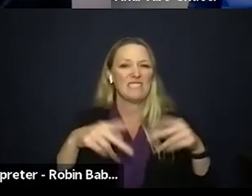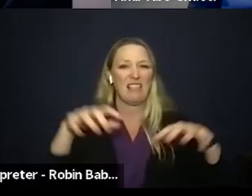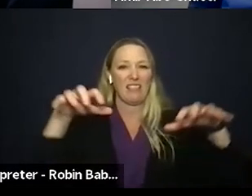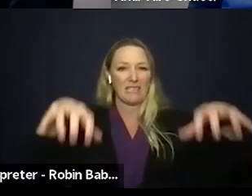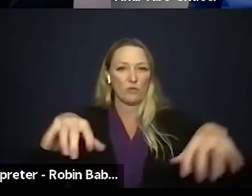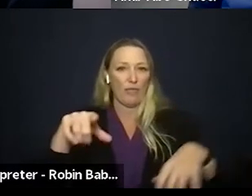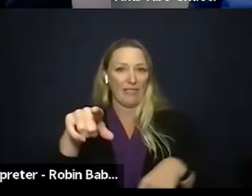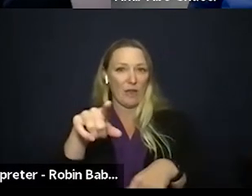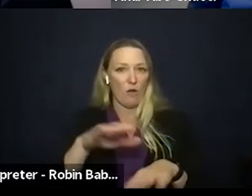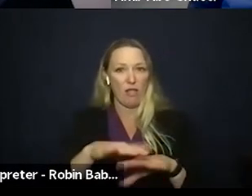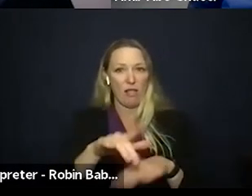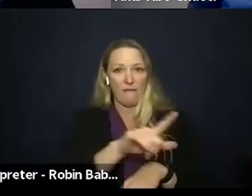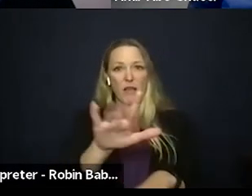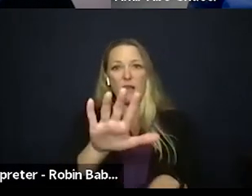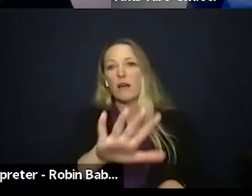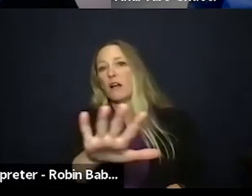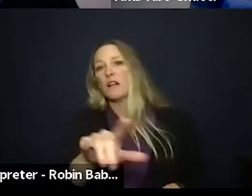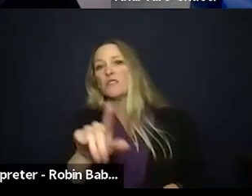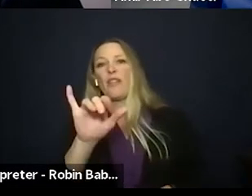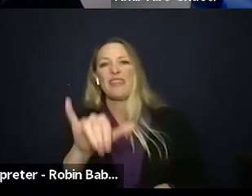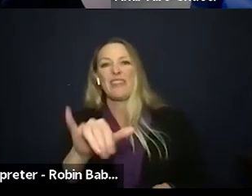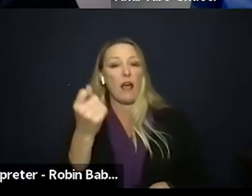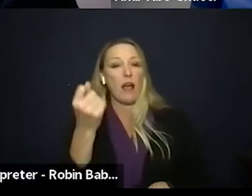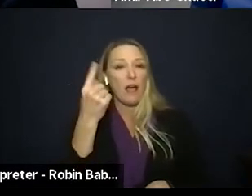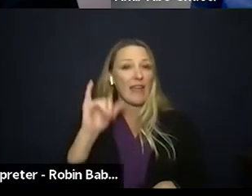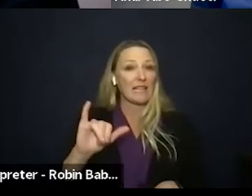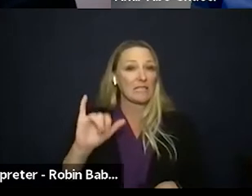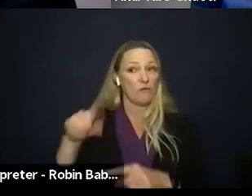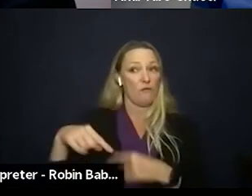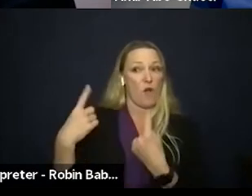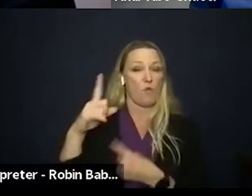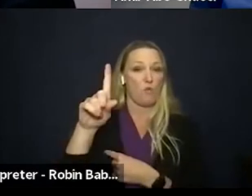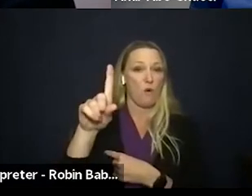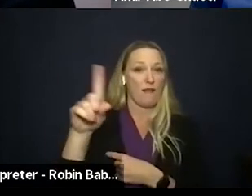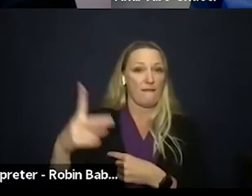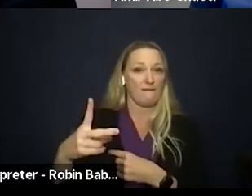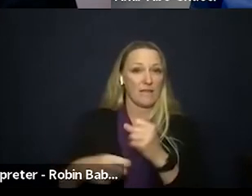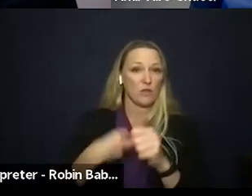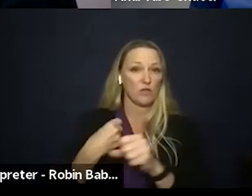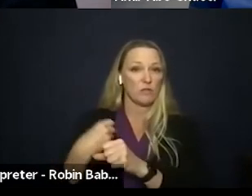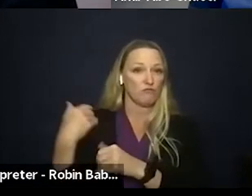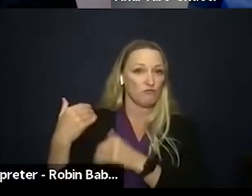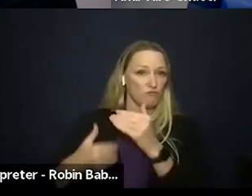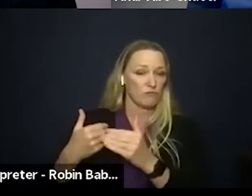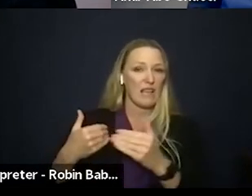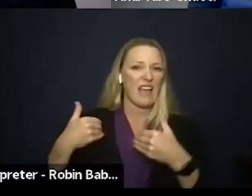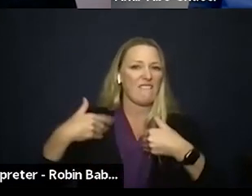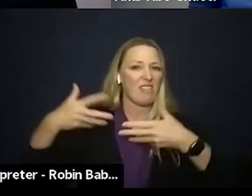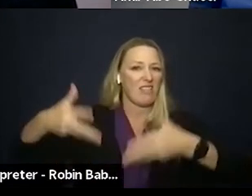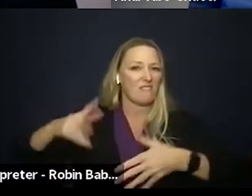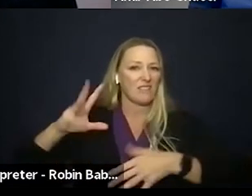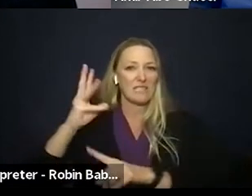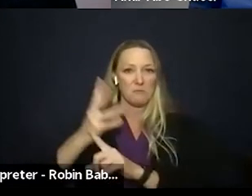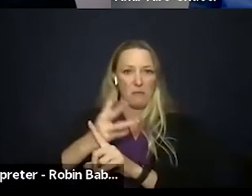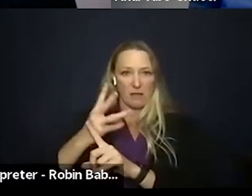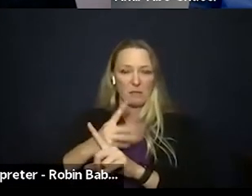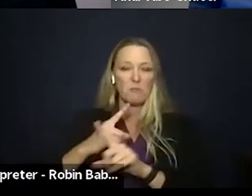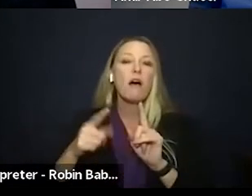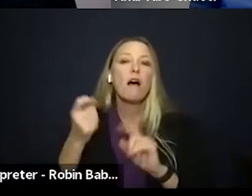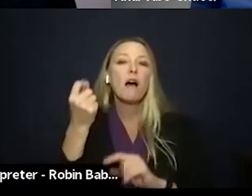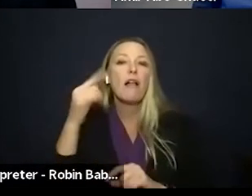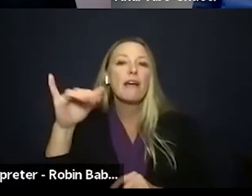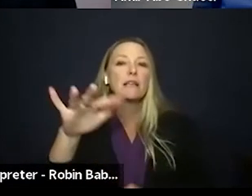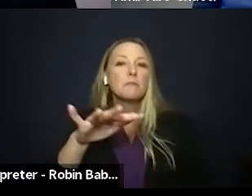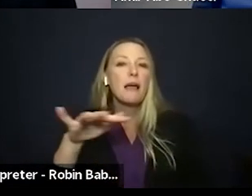slide right there where again we're 1.5 years of progress and about six months to go and in terms of the space that's more